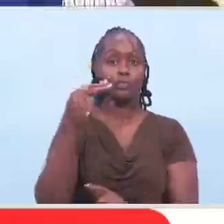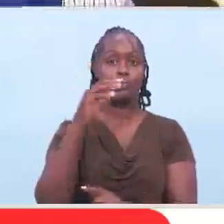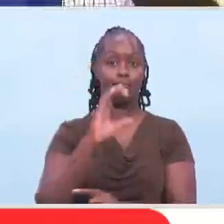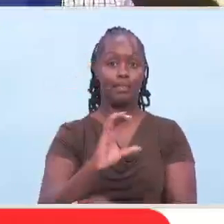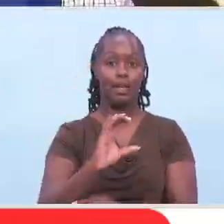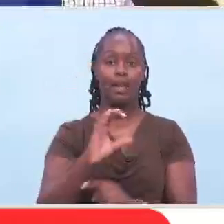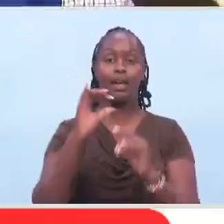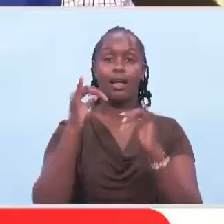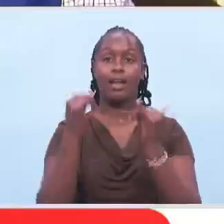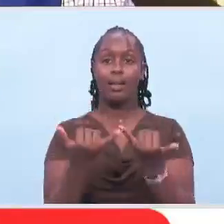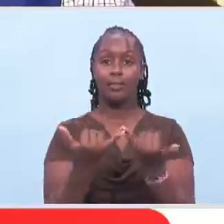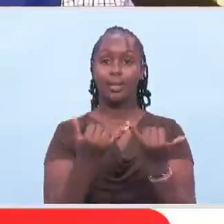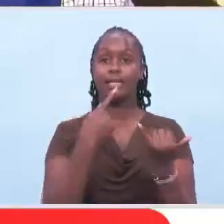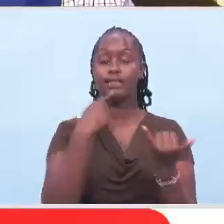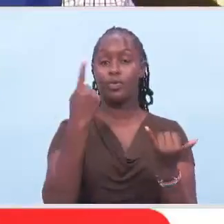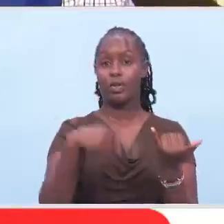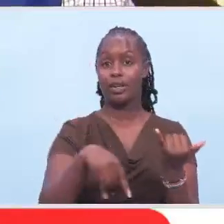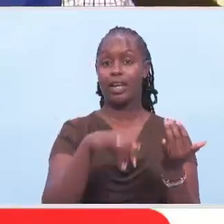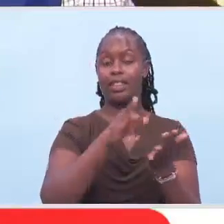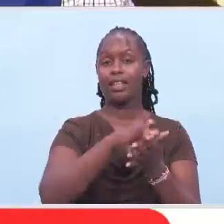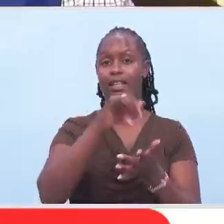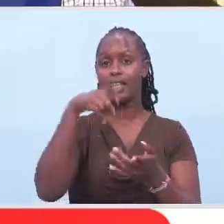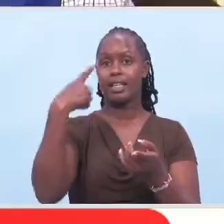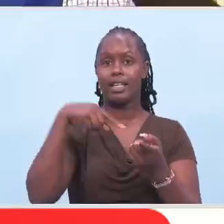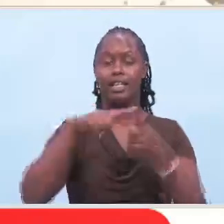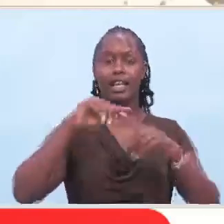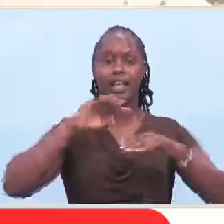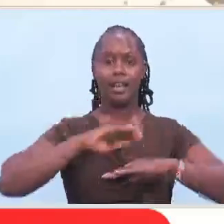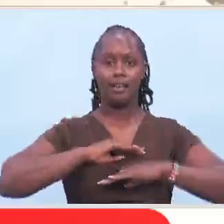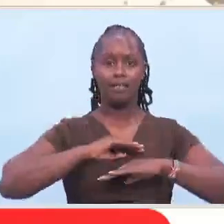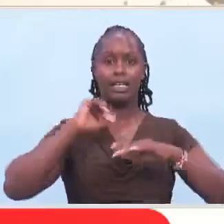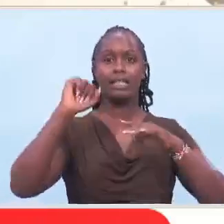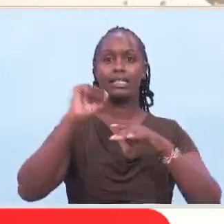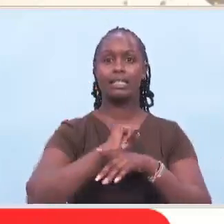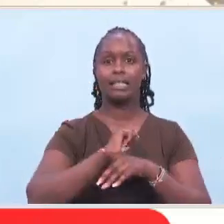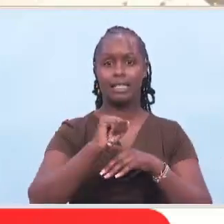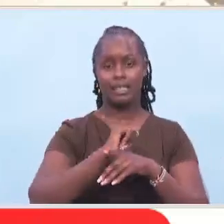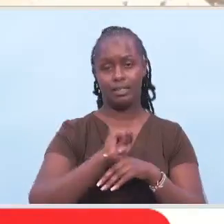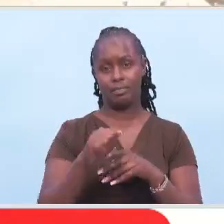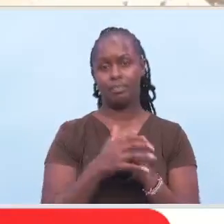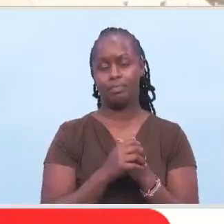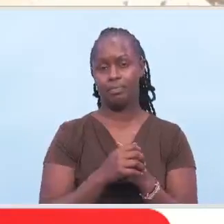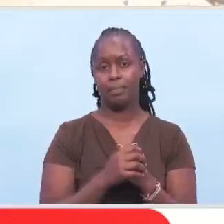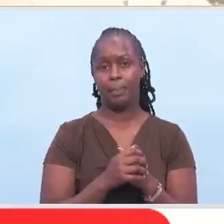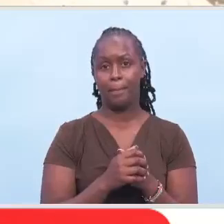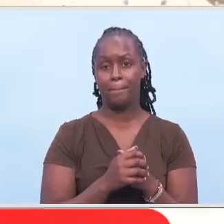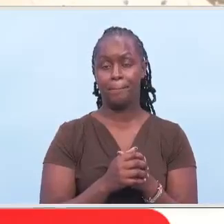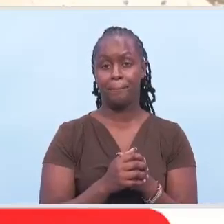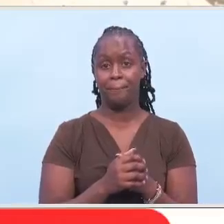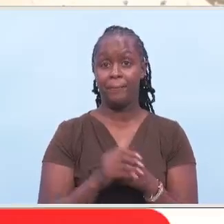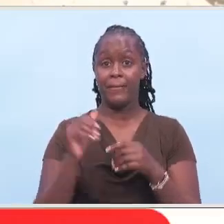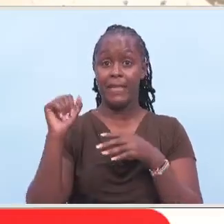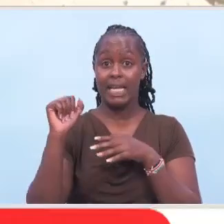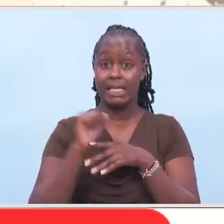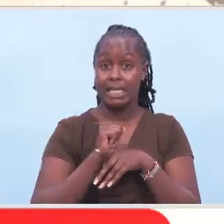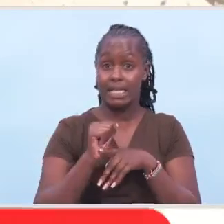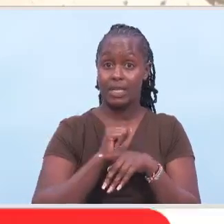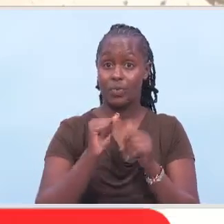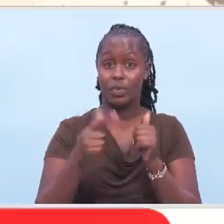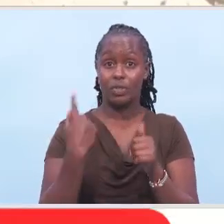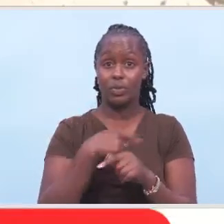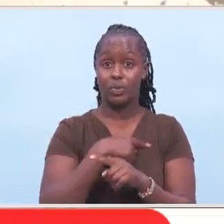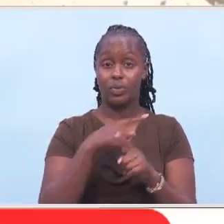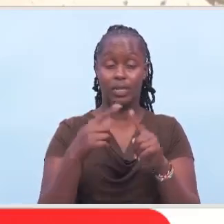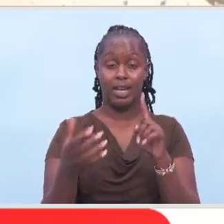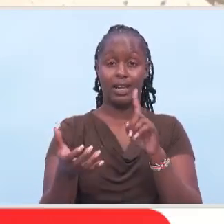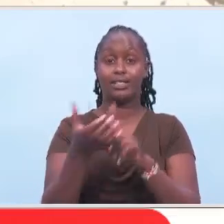is need to entrench them in proper training initiatives. Training ambayo hufanyika, wacha niseme kwa kibombo